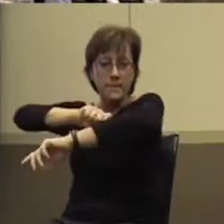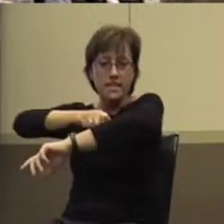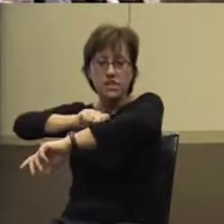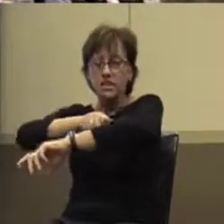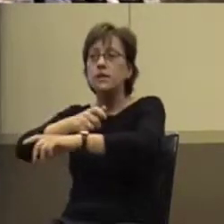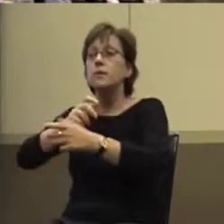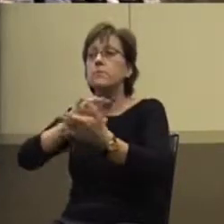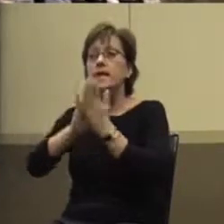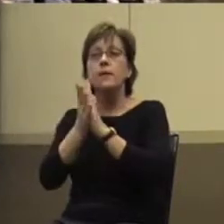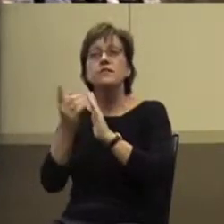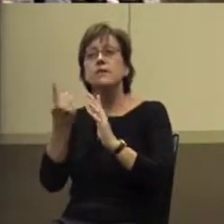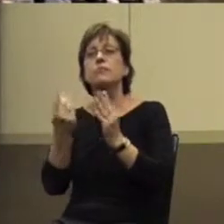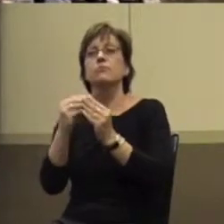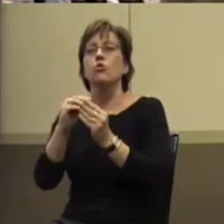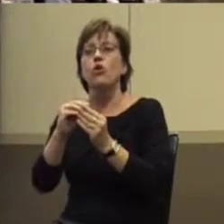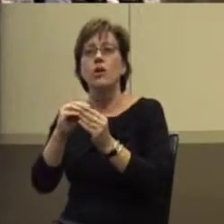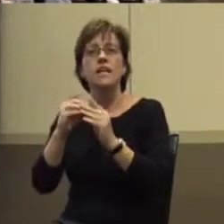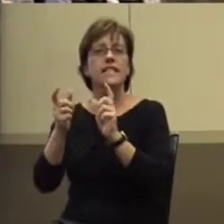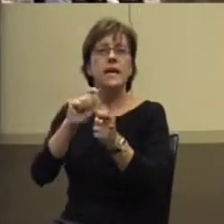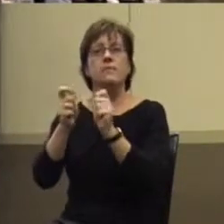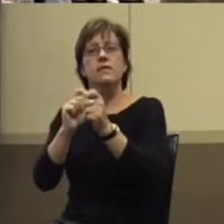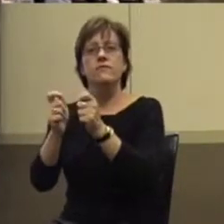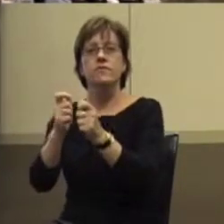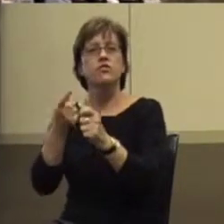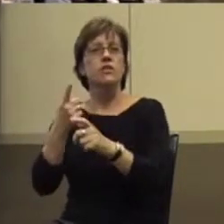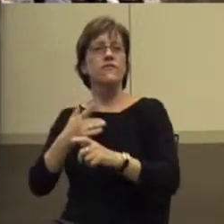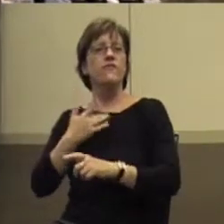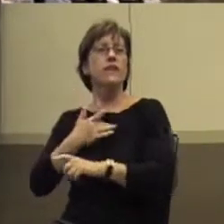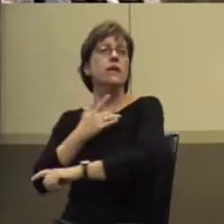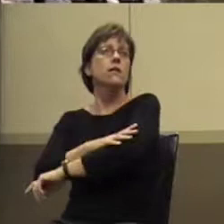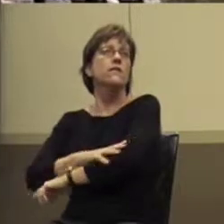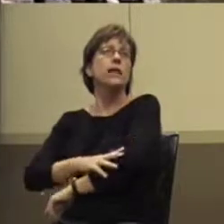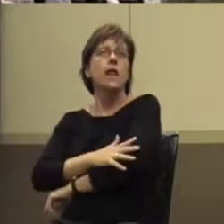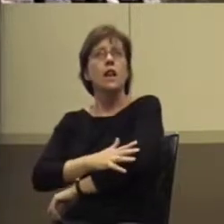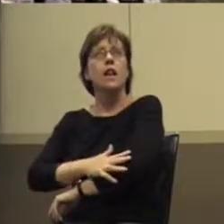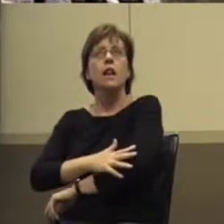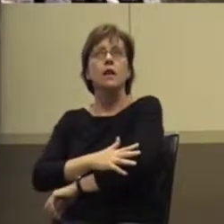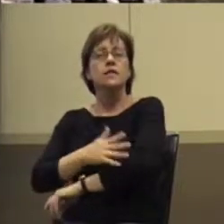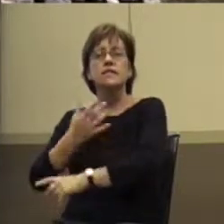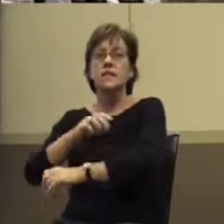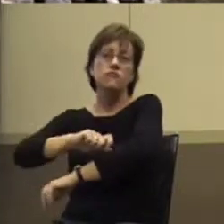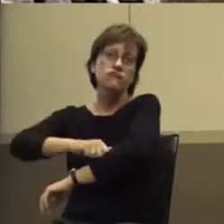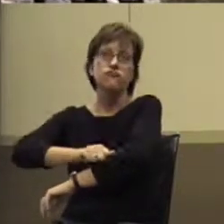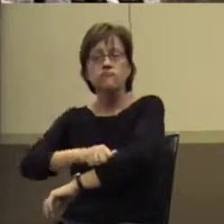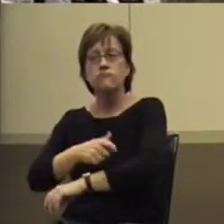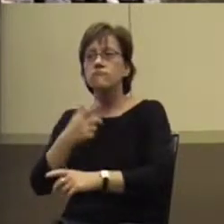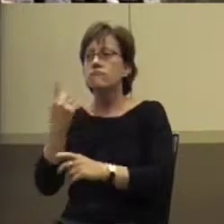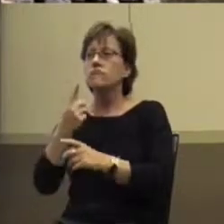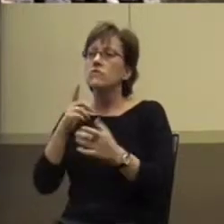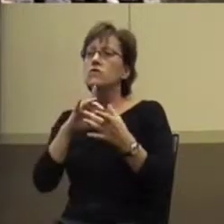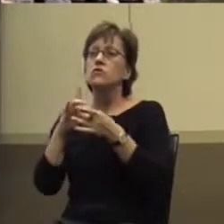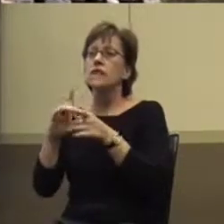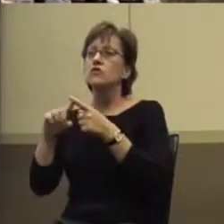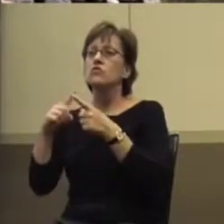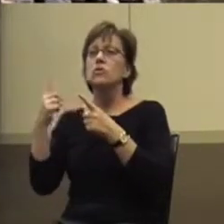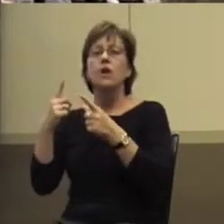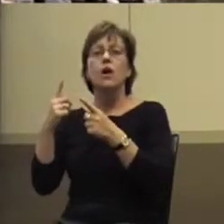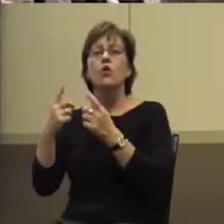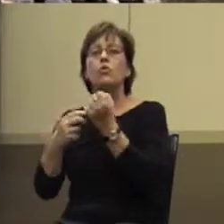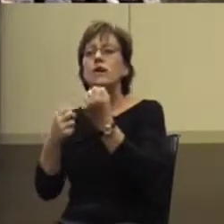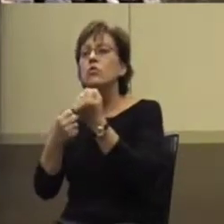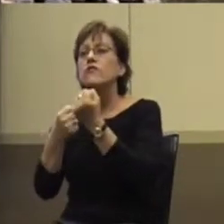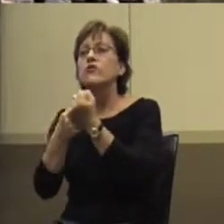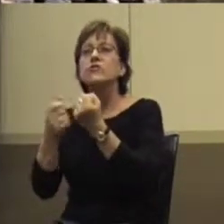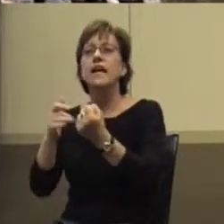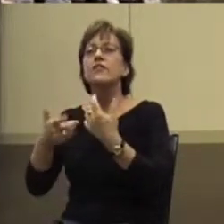something that could be more adaptive, right? By just kind of just feeling something on her arm, that relates to one of her reinforcers, a blanket or